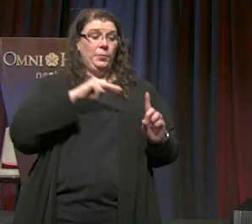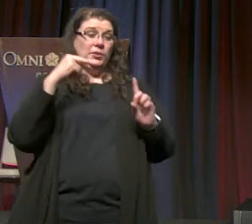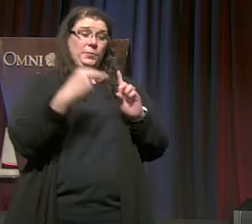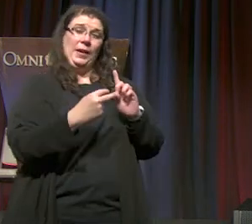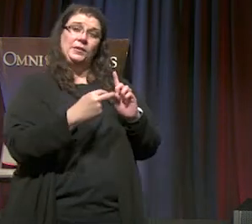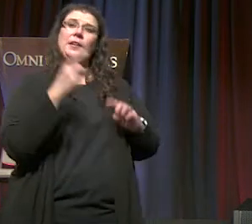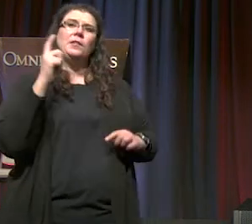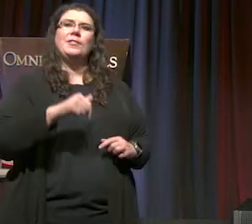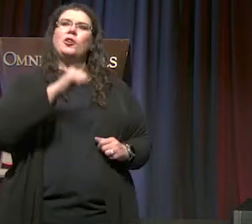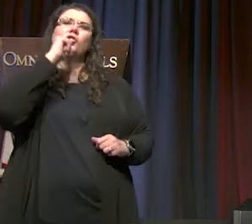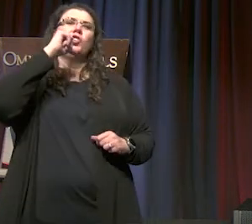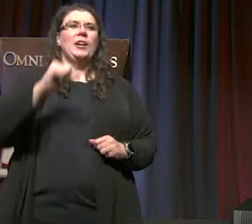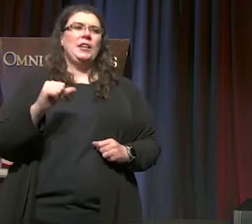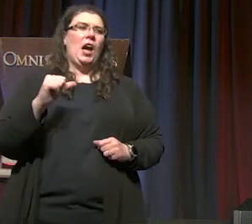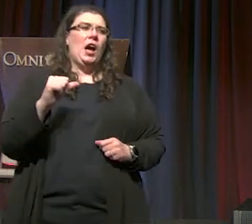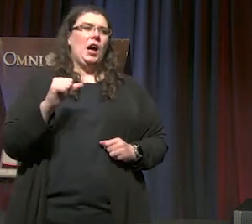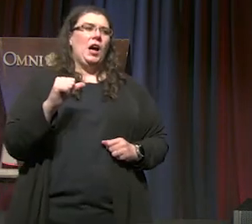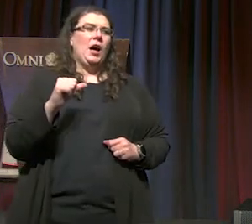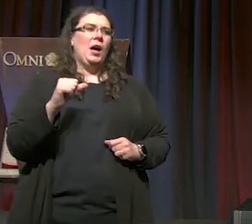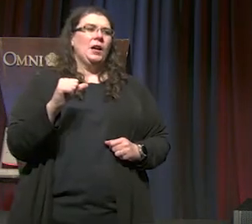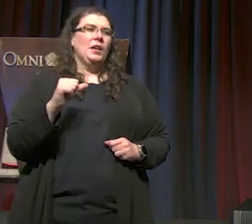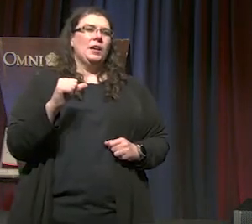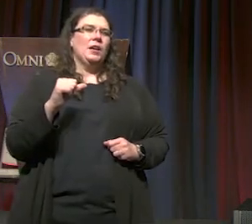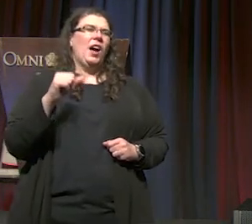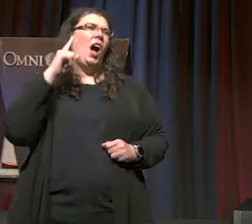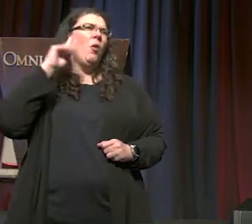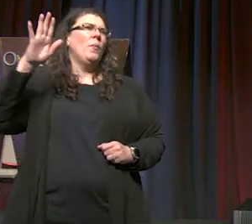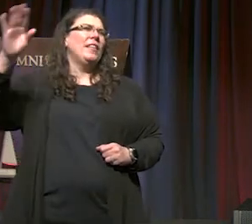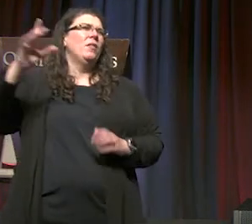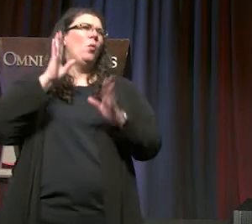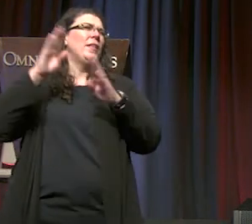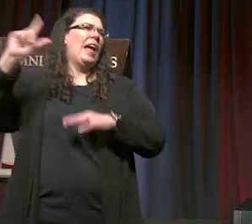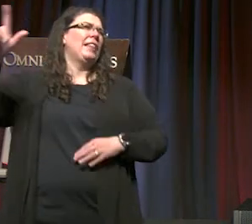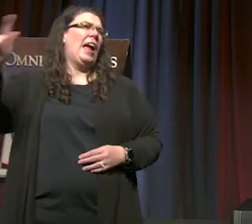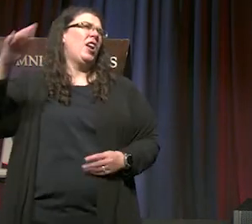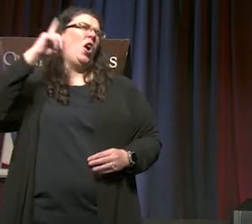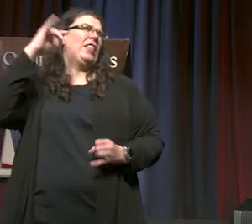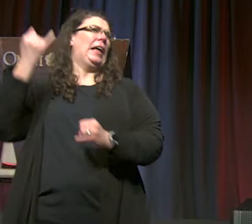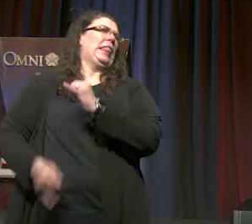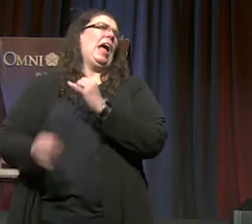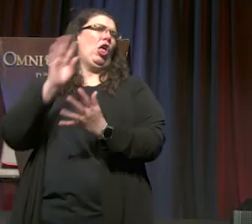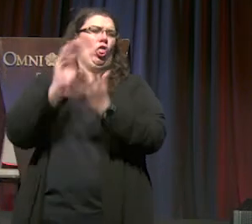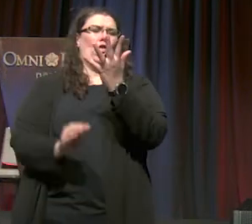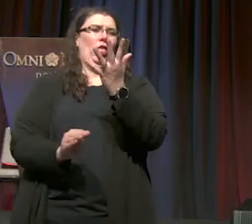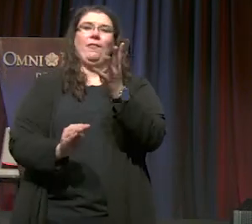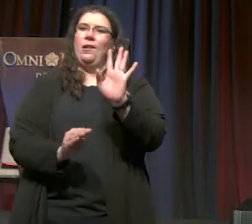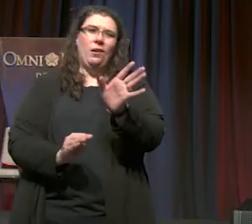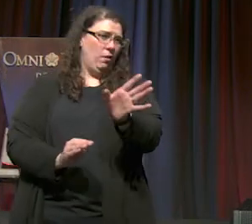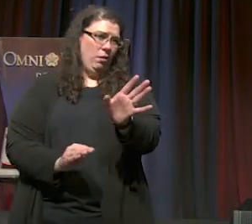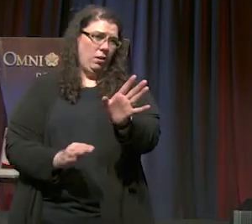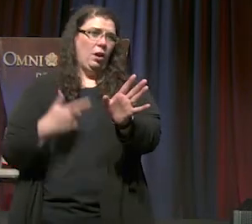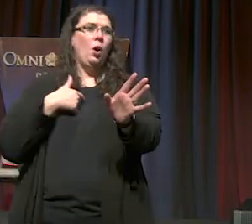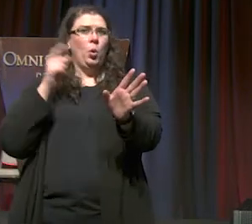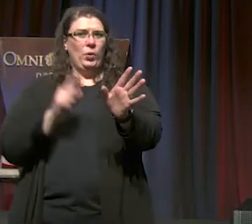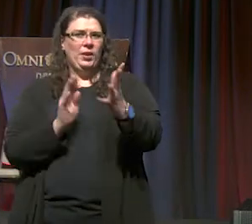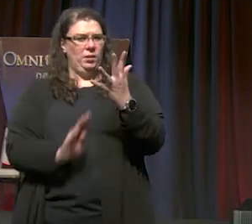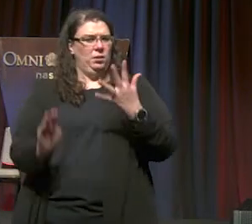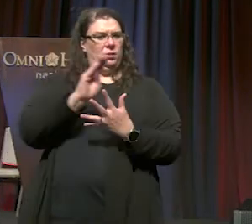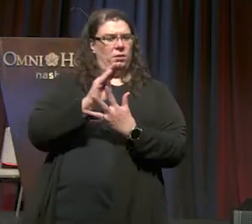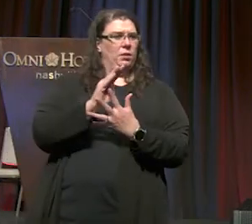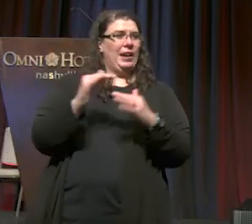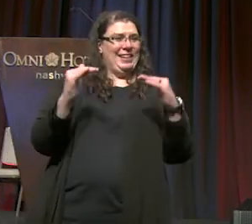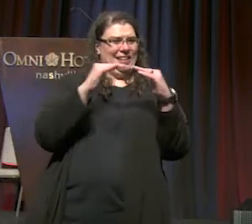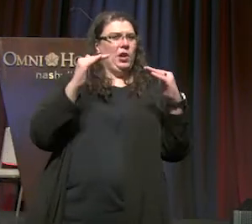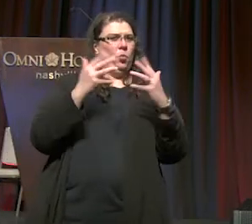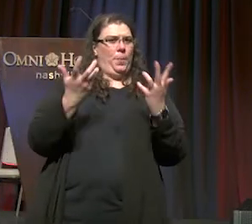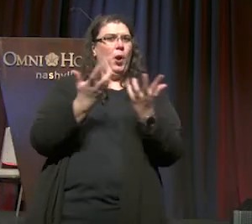not be an afterthought. In fact, we need to be an equal partner at